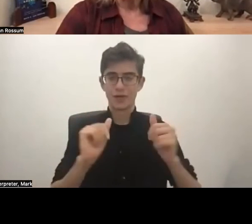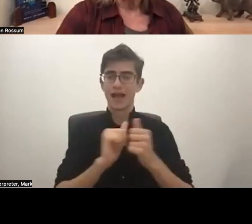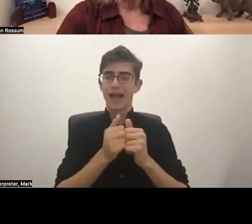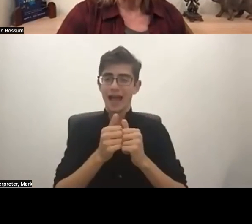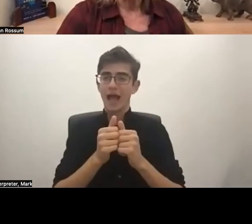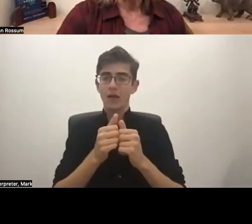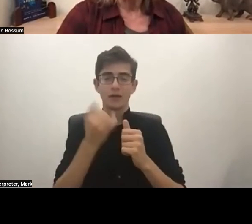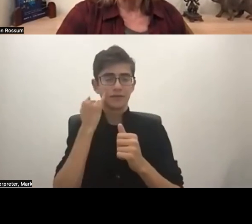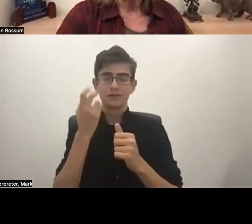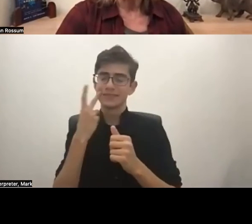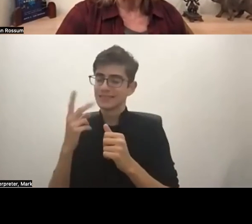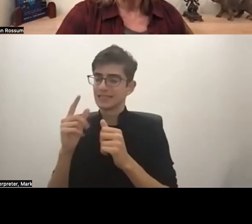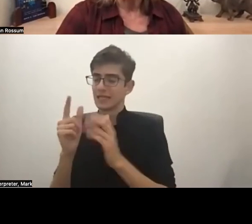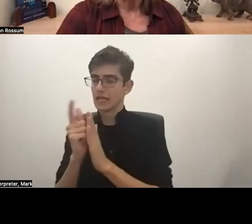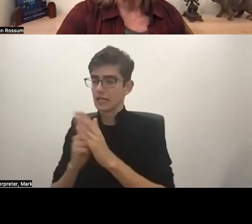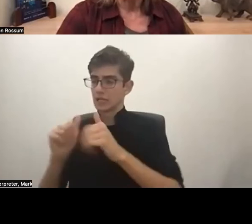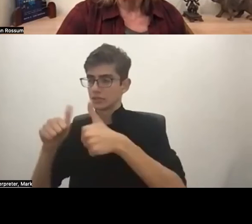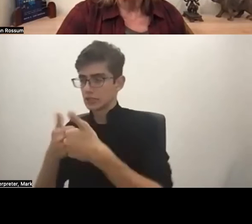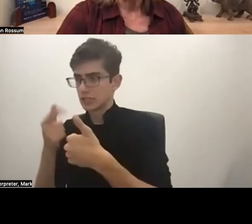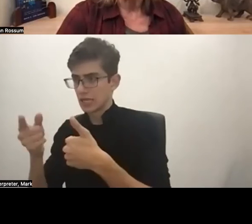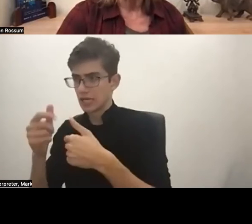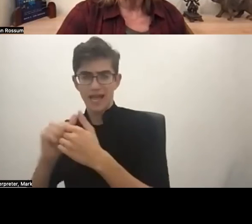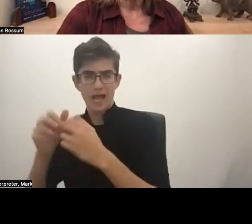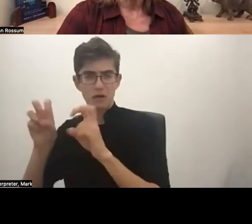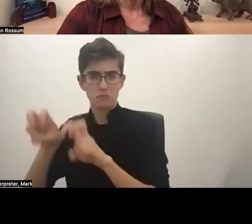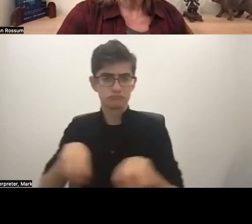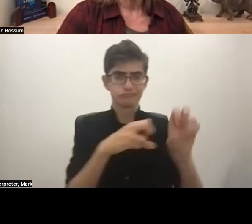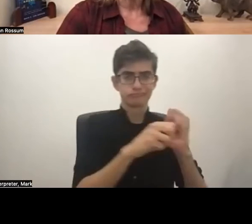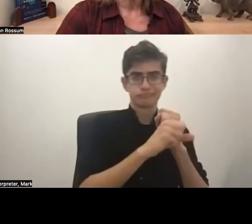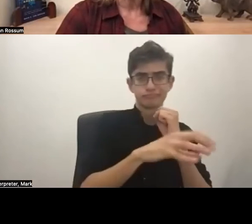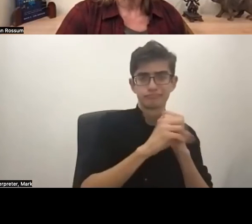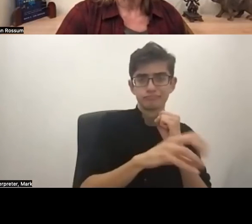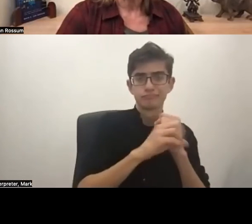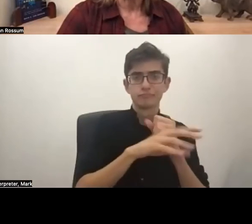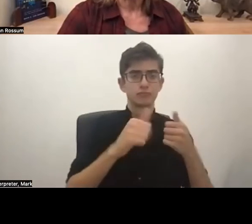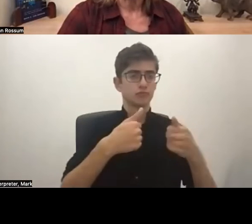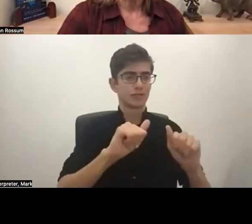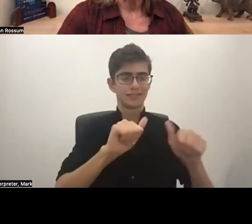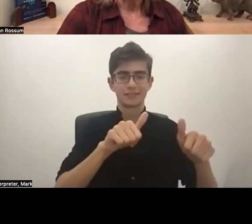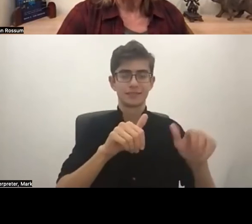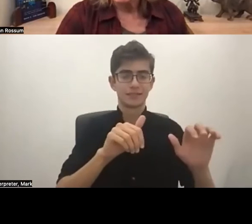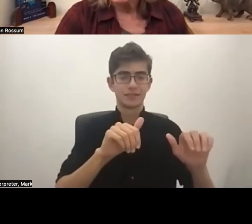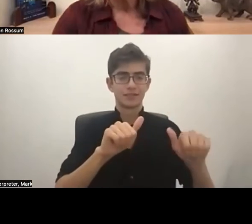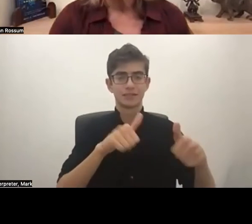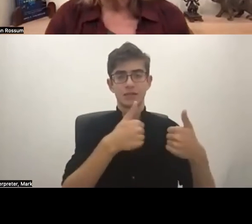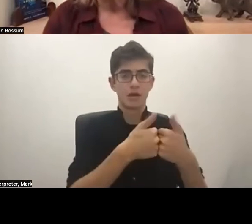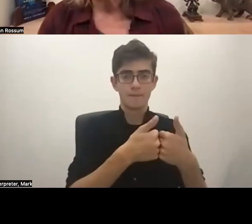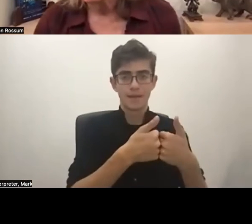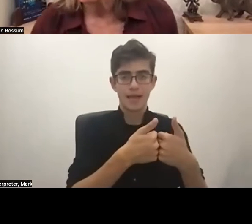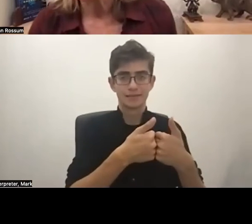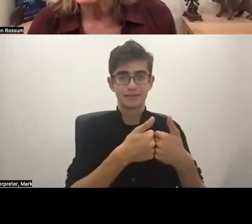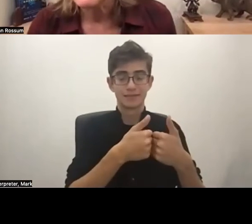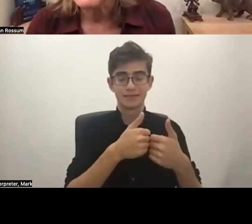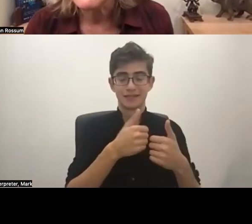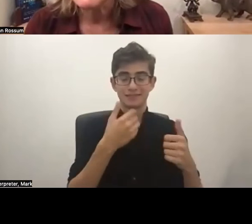that mobilizes and educates the community appropriately to combat the 24 hours, imagine if there were 25